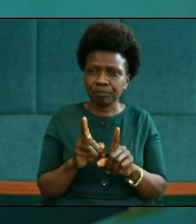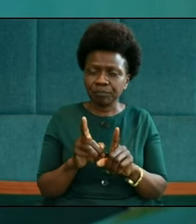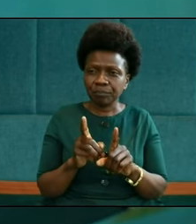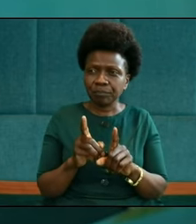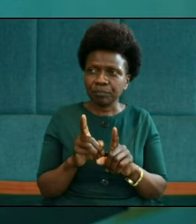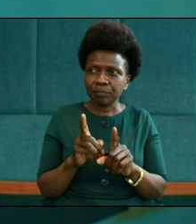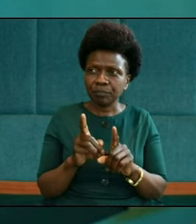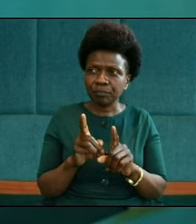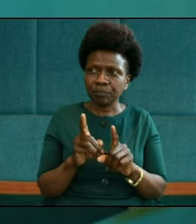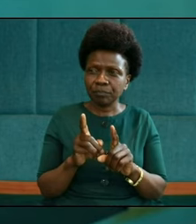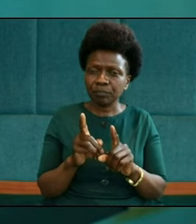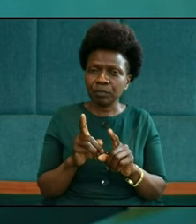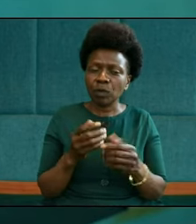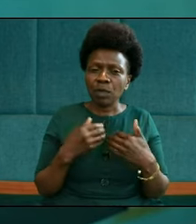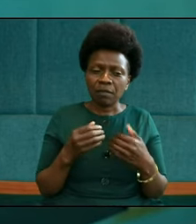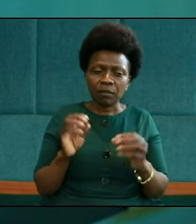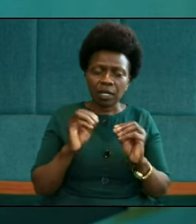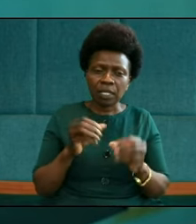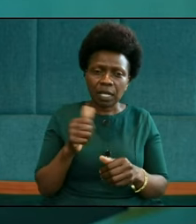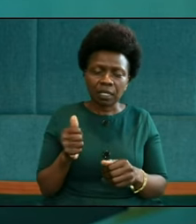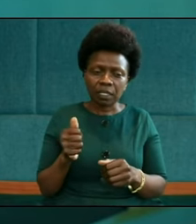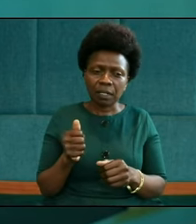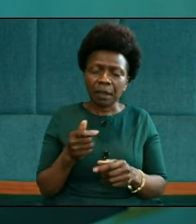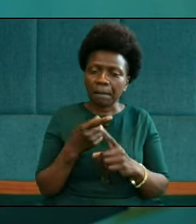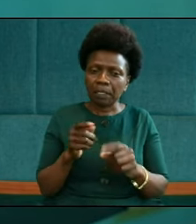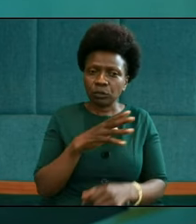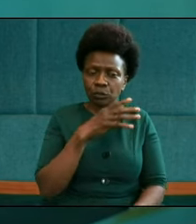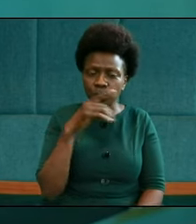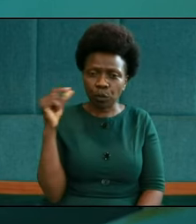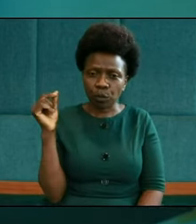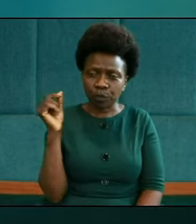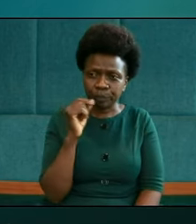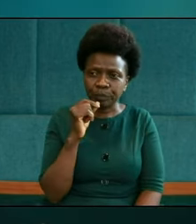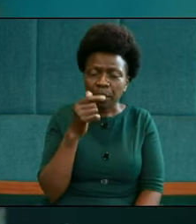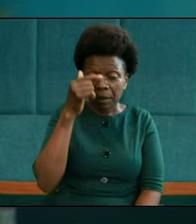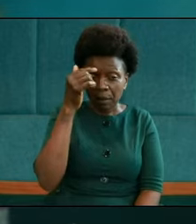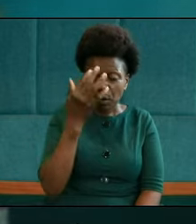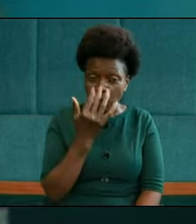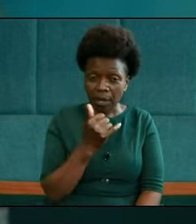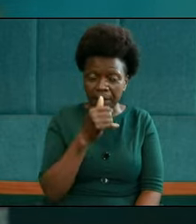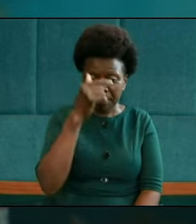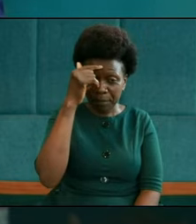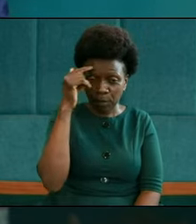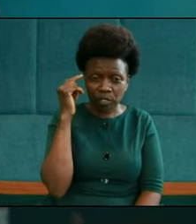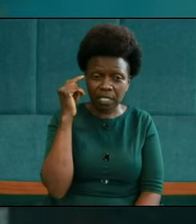nothing else to do except to go. Because